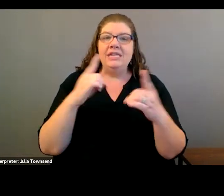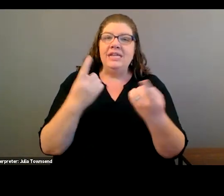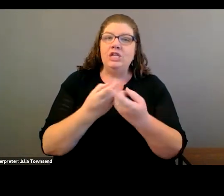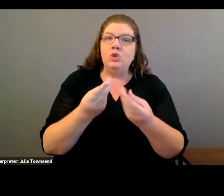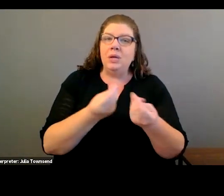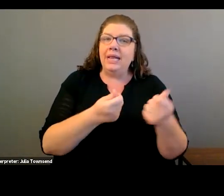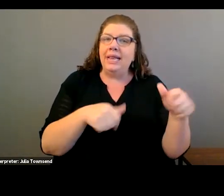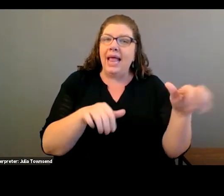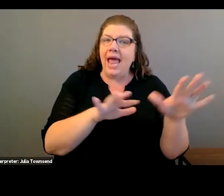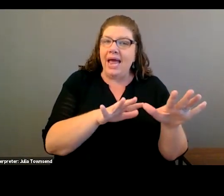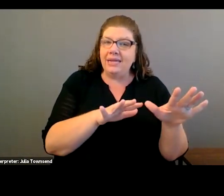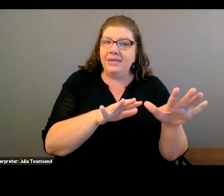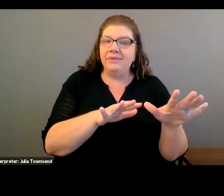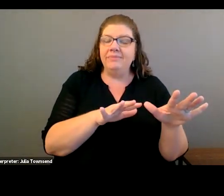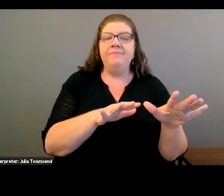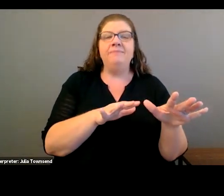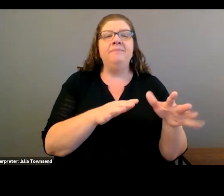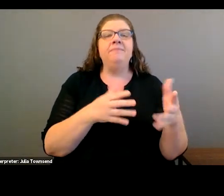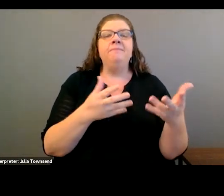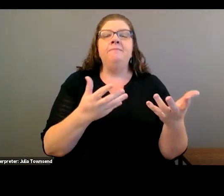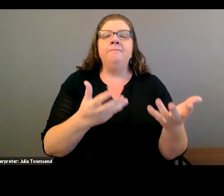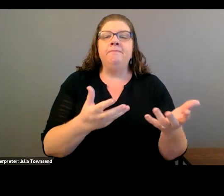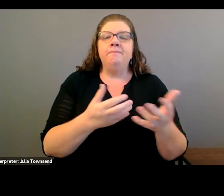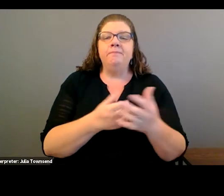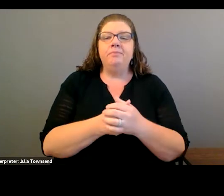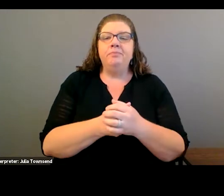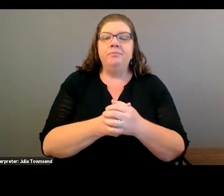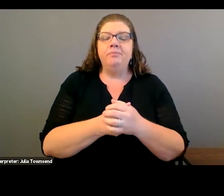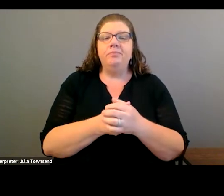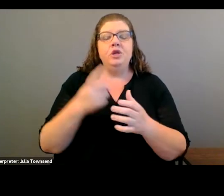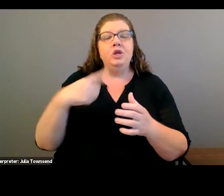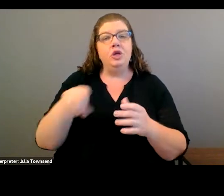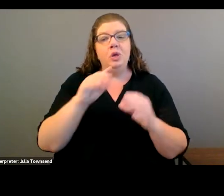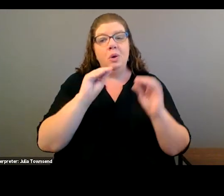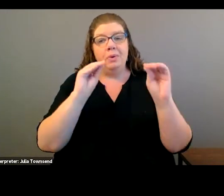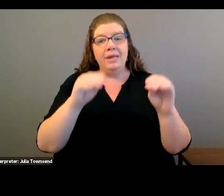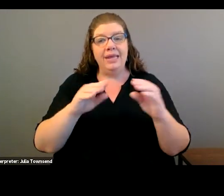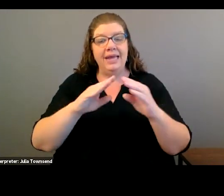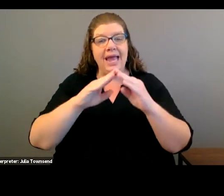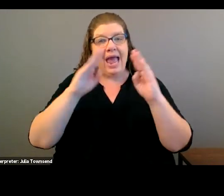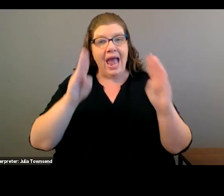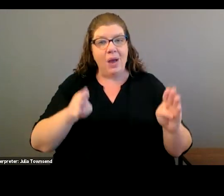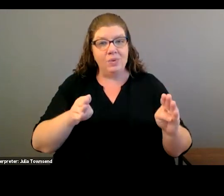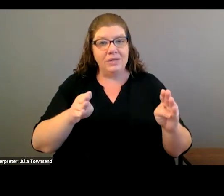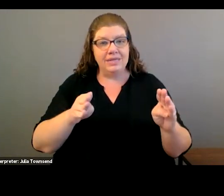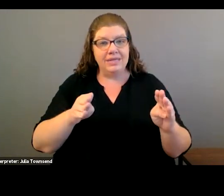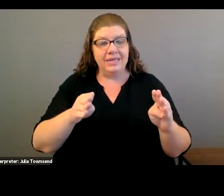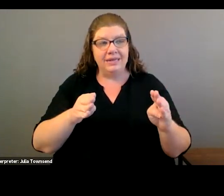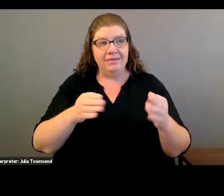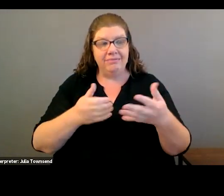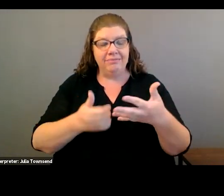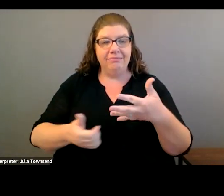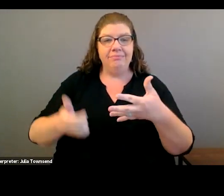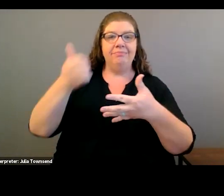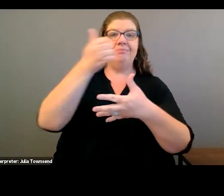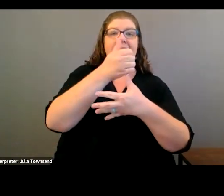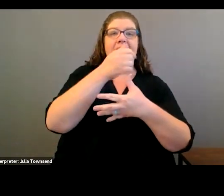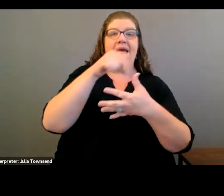land assets. You are placing housing ahead of